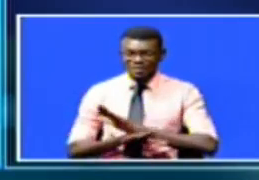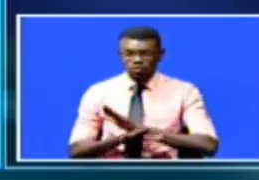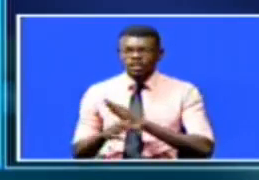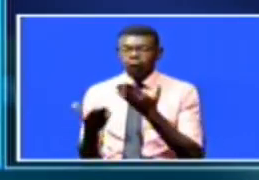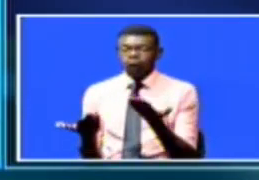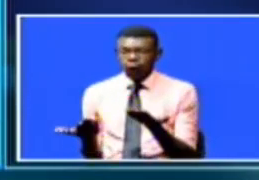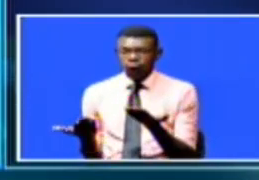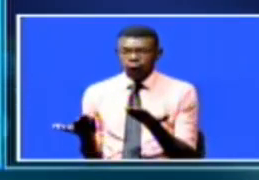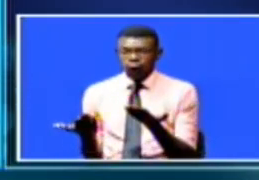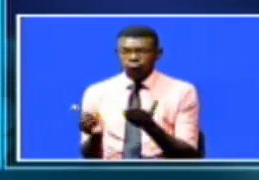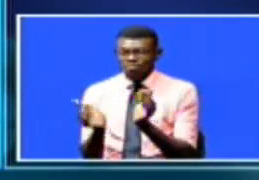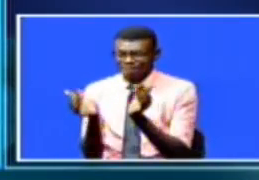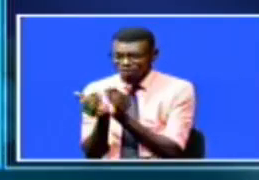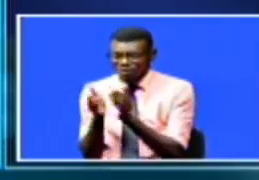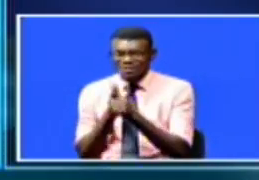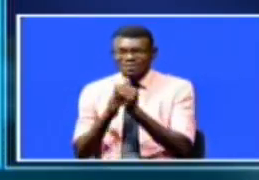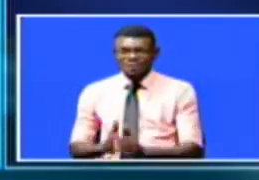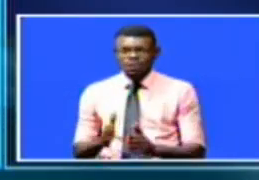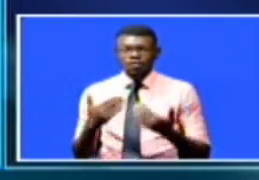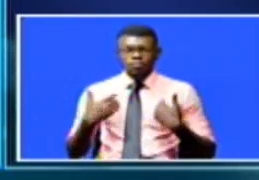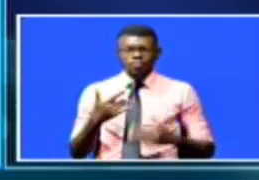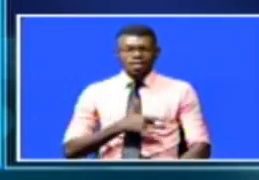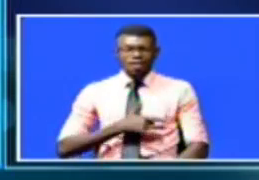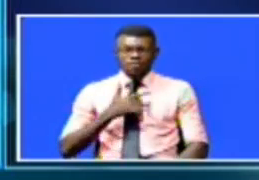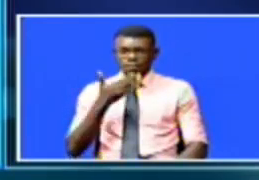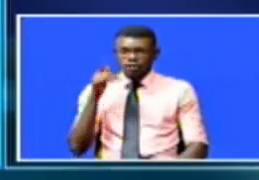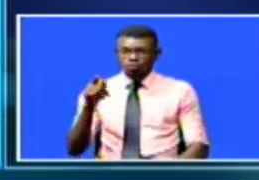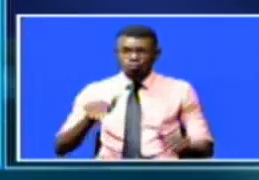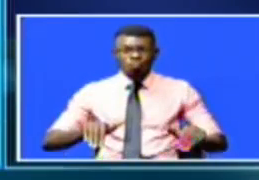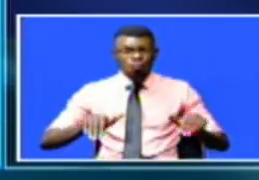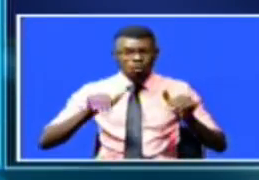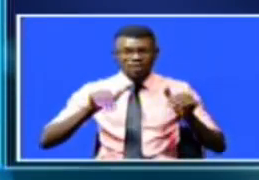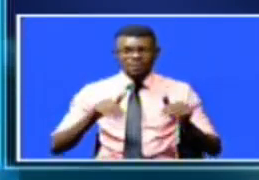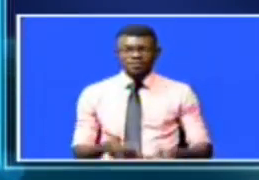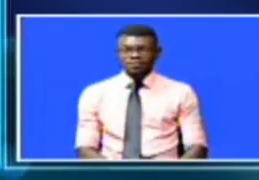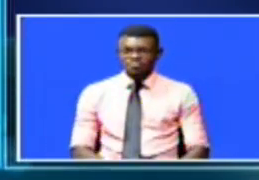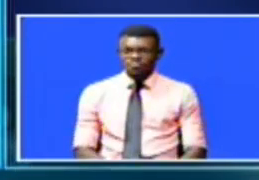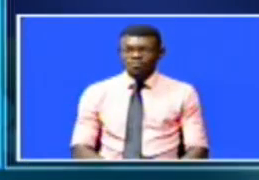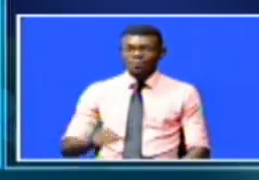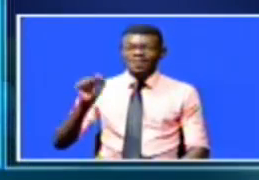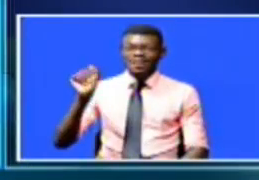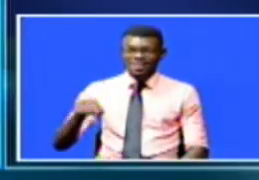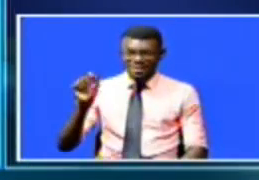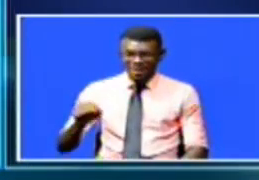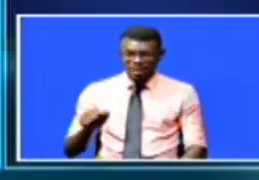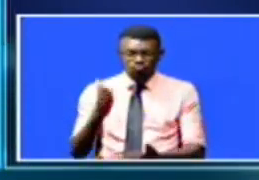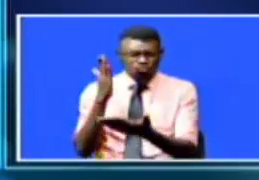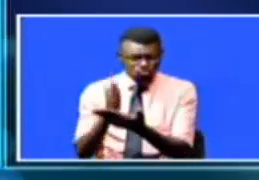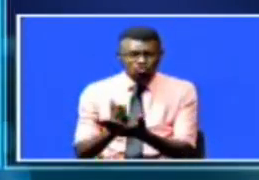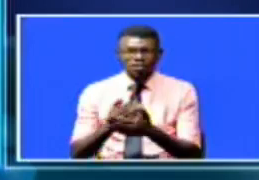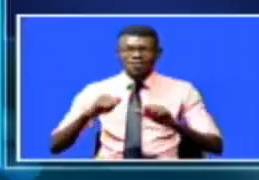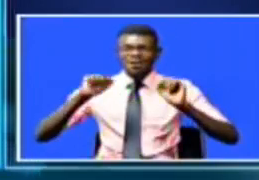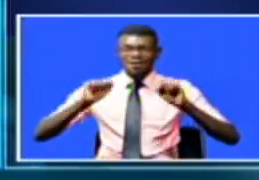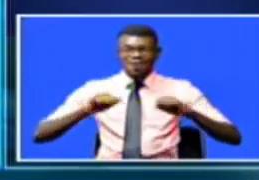many people in your party feel that you should have, you know, waited for that. Let me put it this way. Yes, indeed, there was an agreement